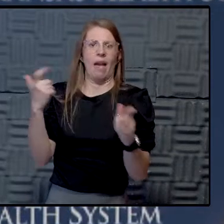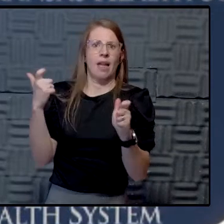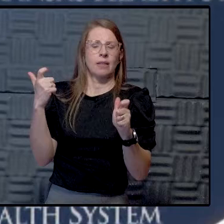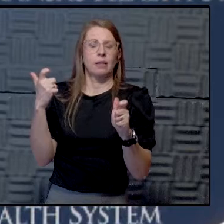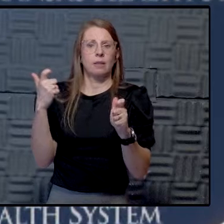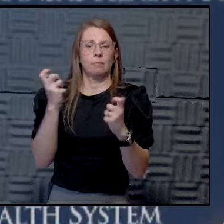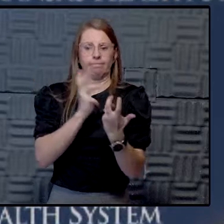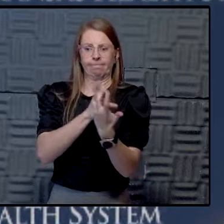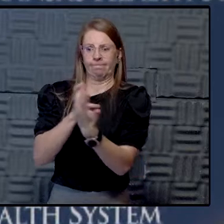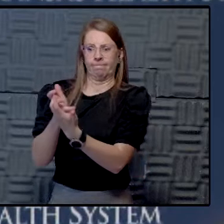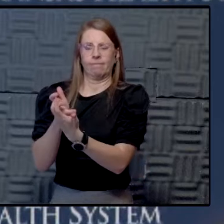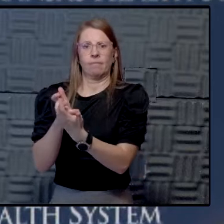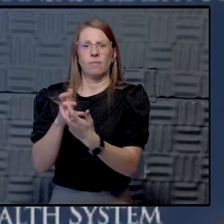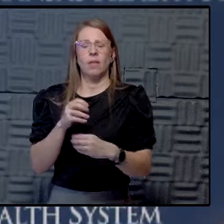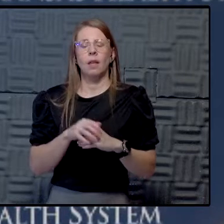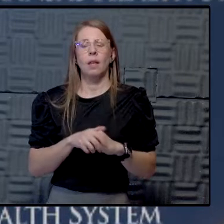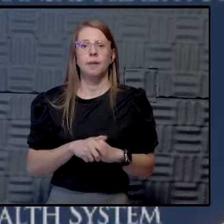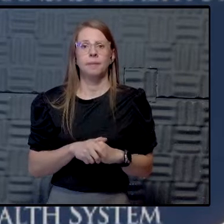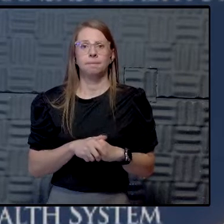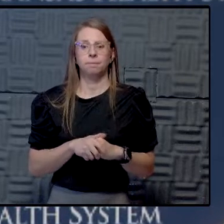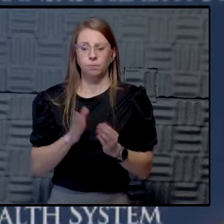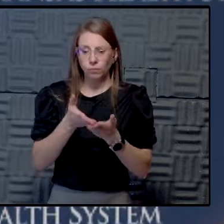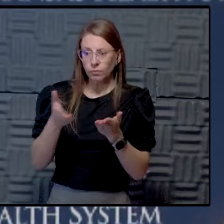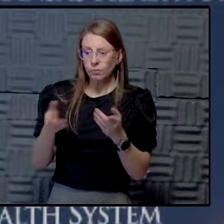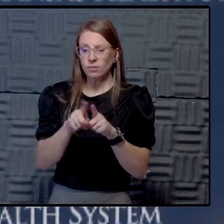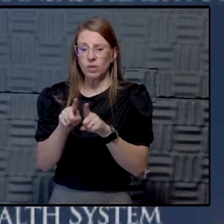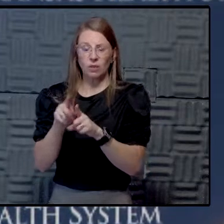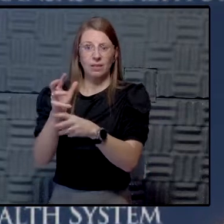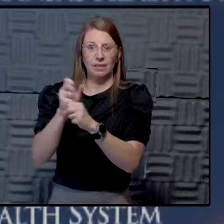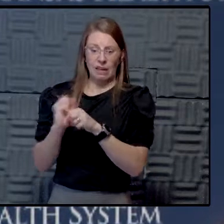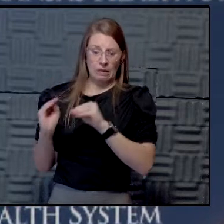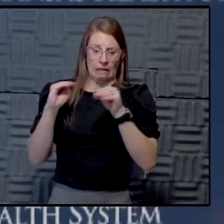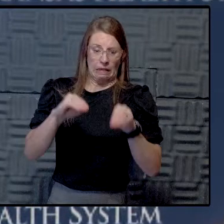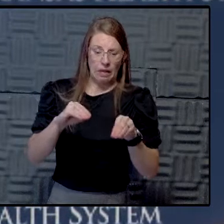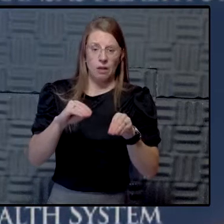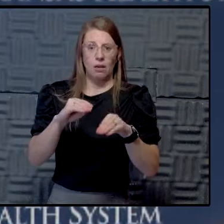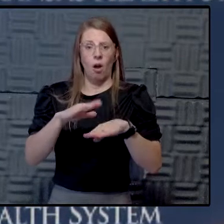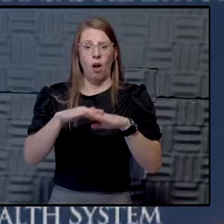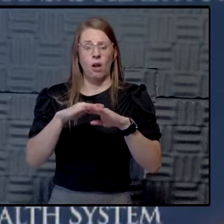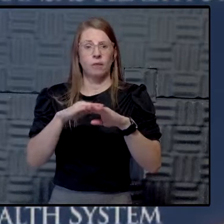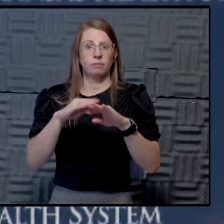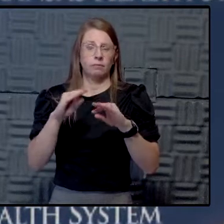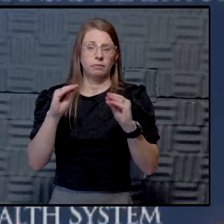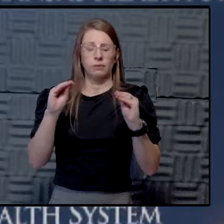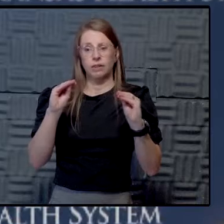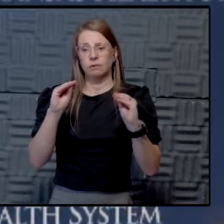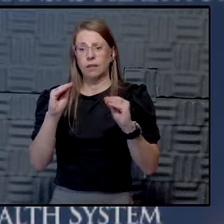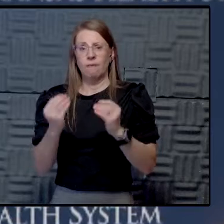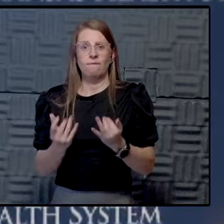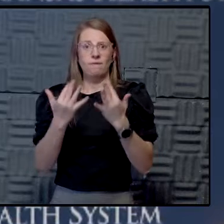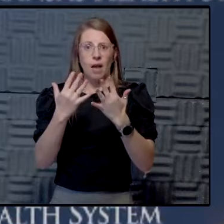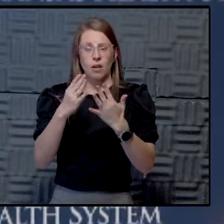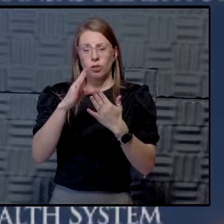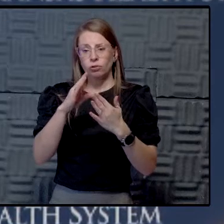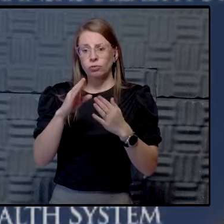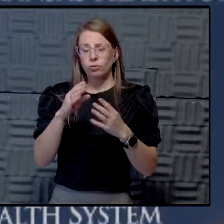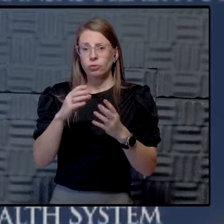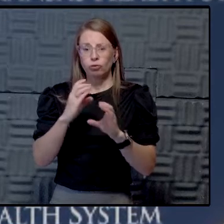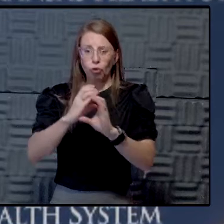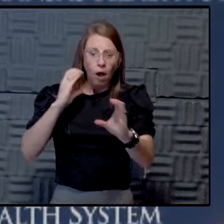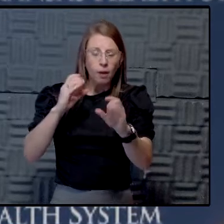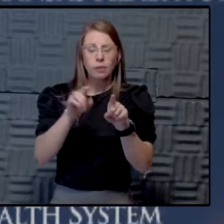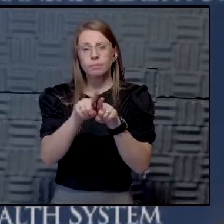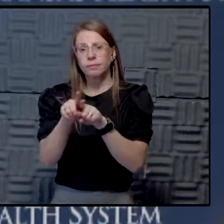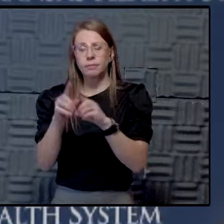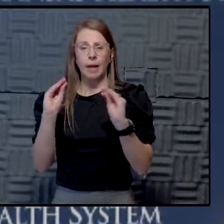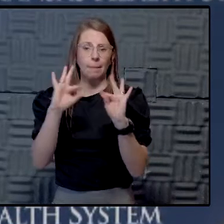And then the supply and logistics issues as far as getting that equipment on the fire trucks and the ambulances, it created a lot of stress and anxiety. I mean,